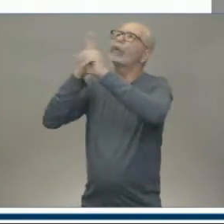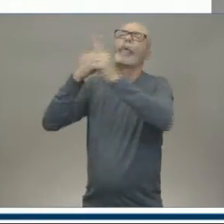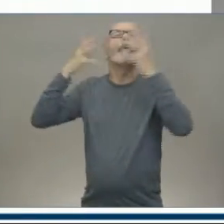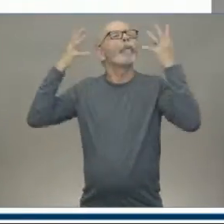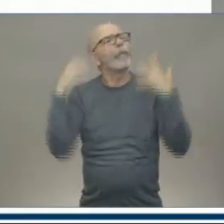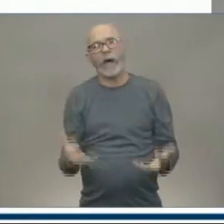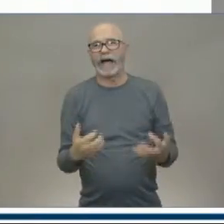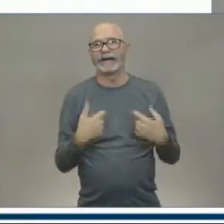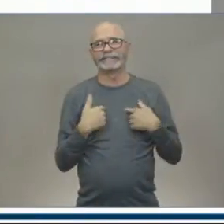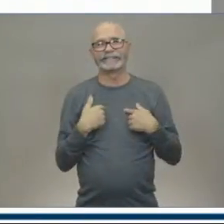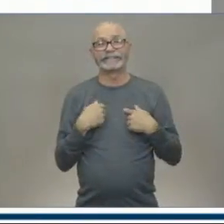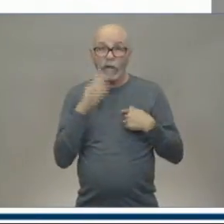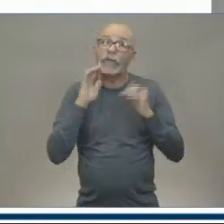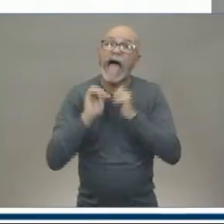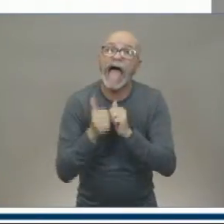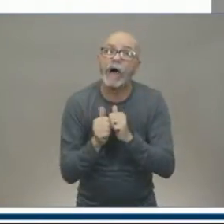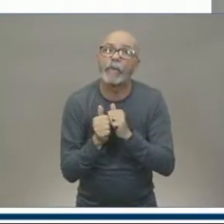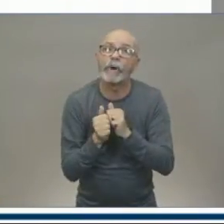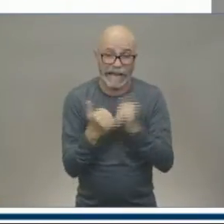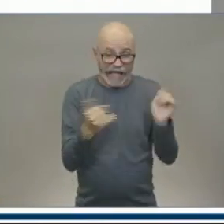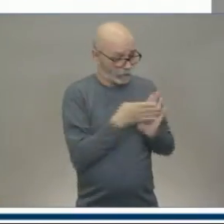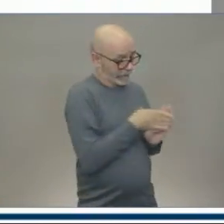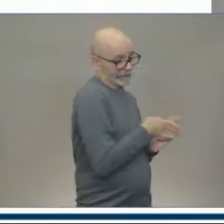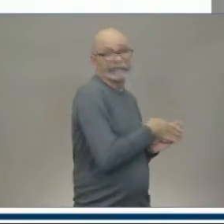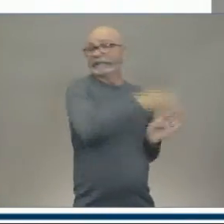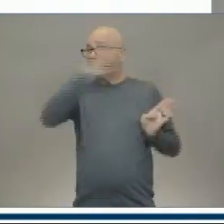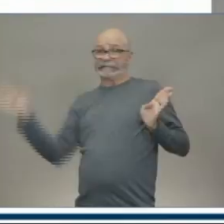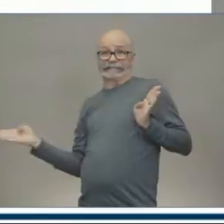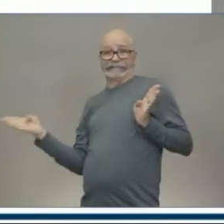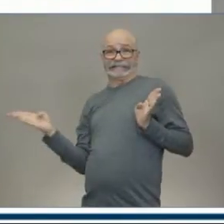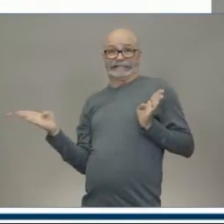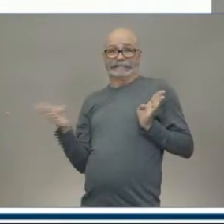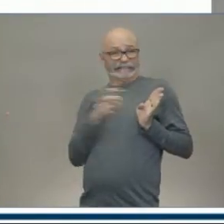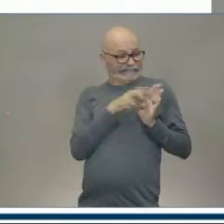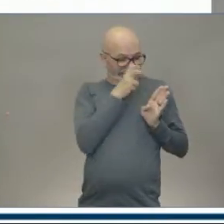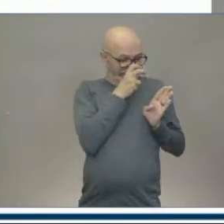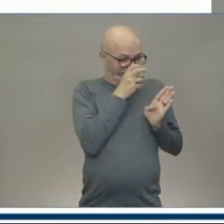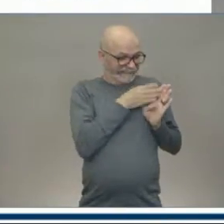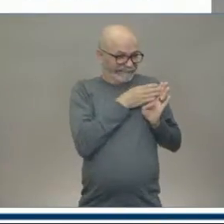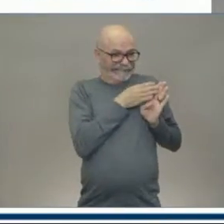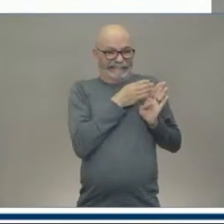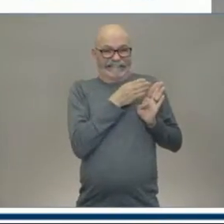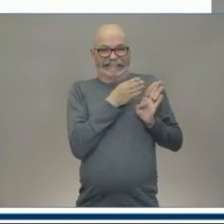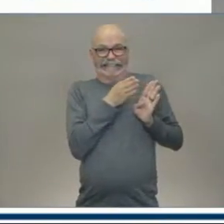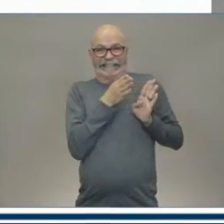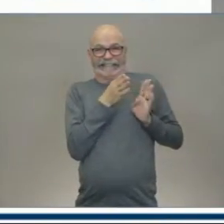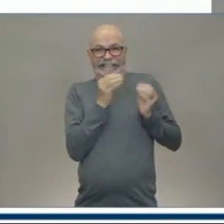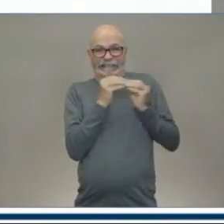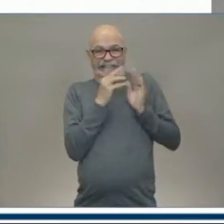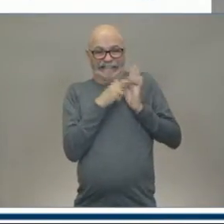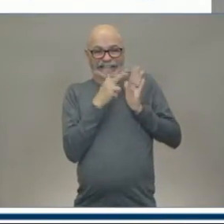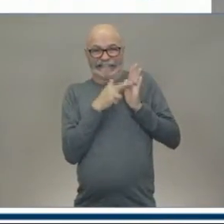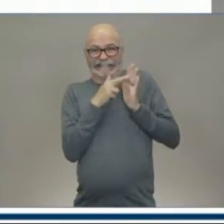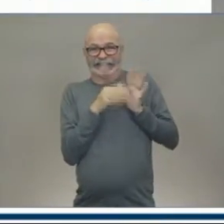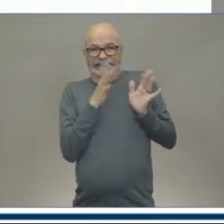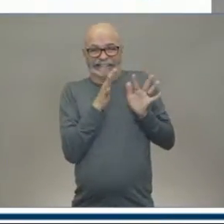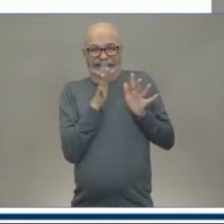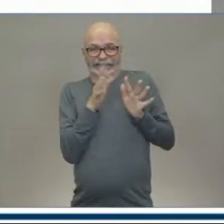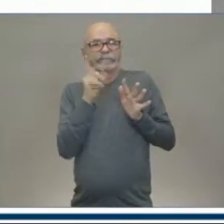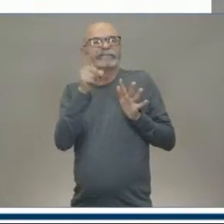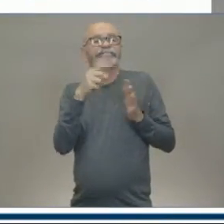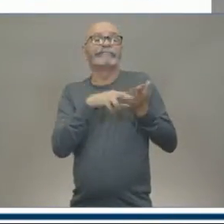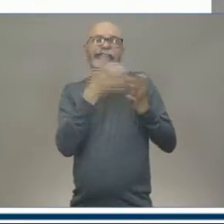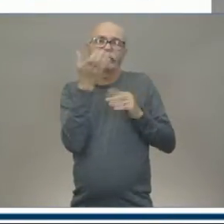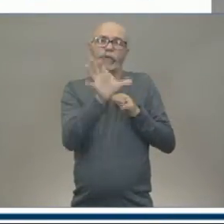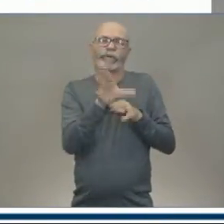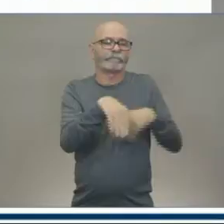really knuckling down now and doing what's necessary, and it will require sacrifices from everybody. But we make